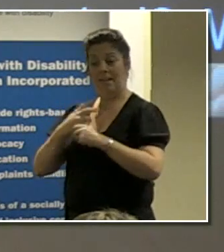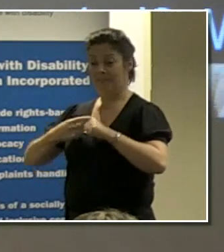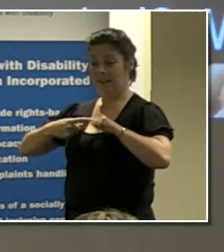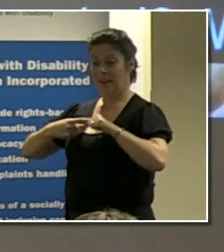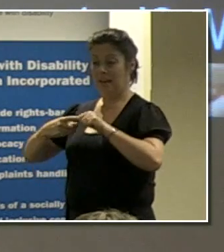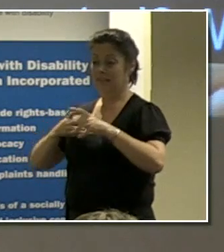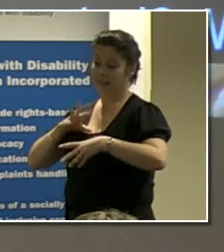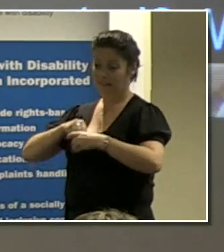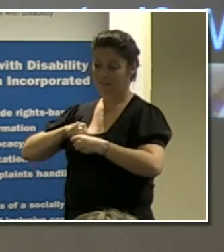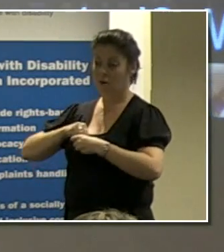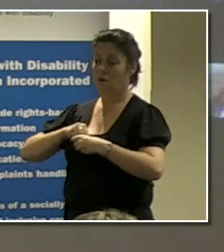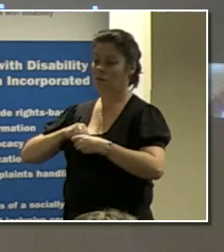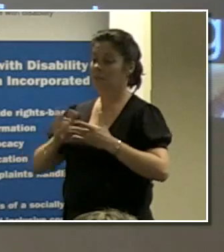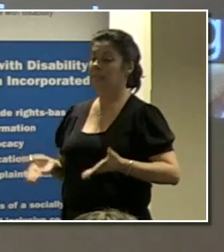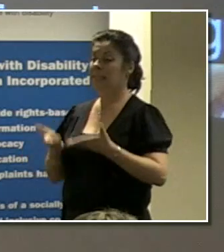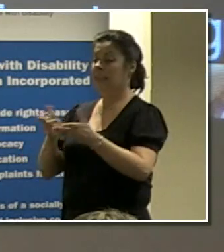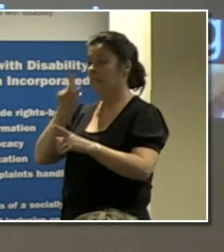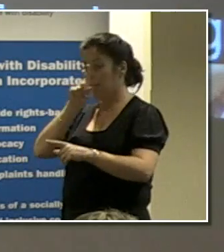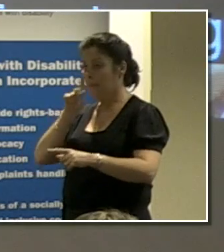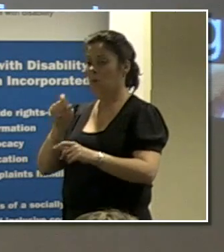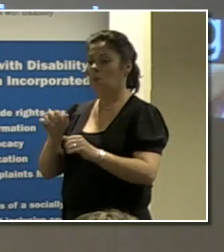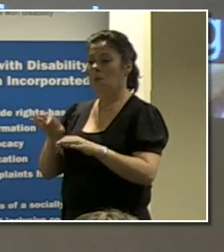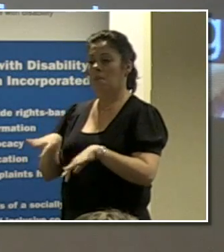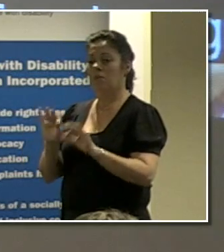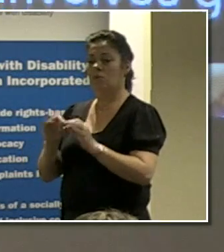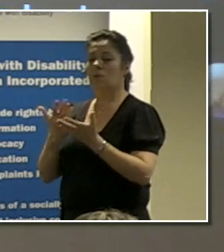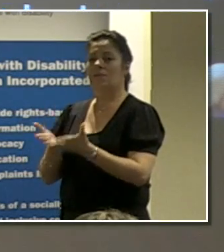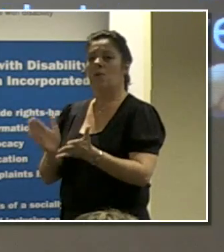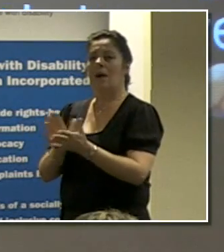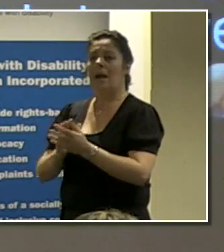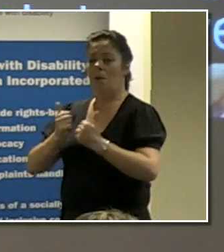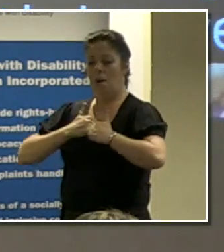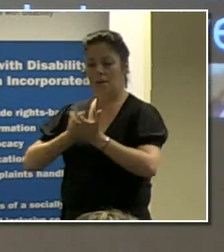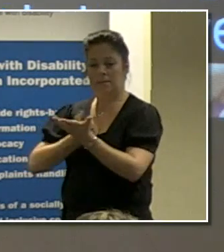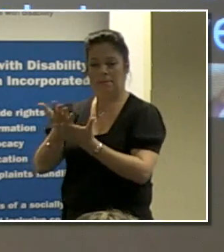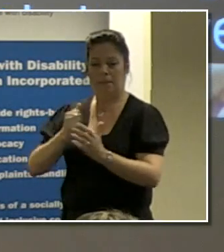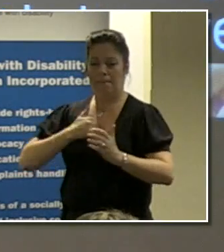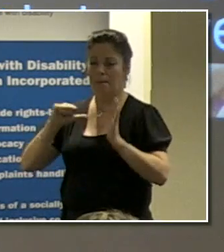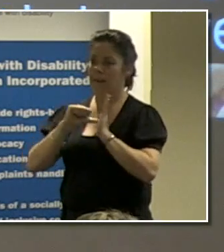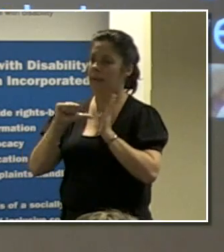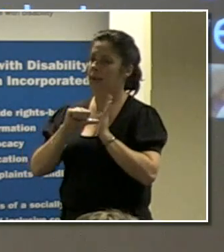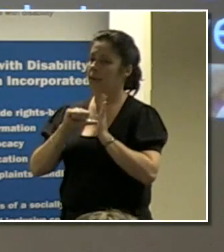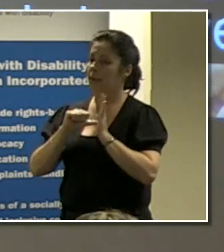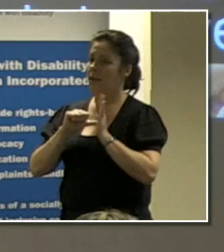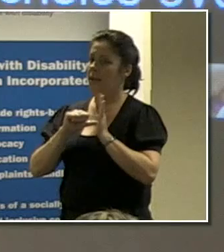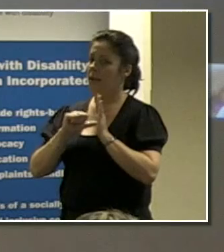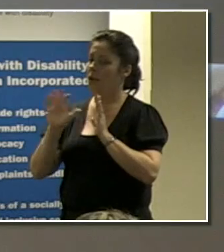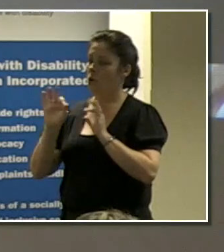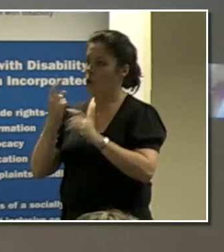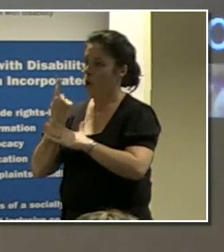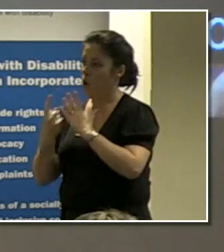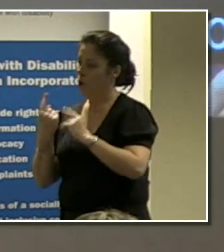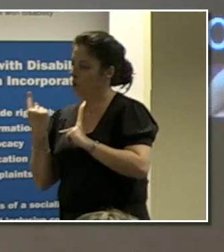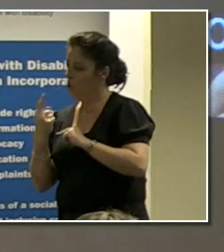involves giving the person the choice over how they spend their money, not just who